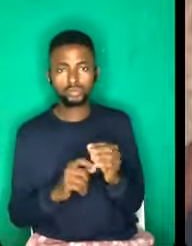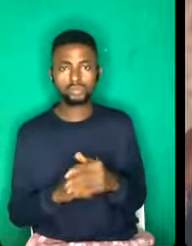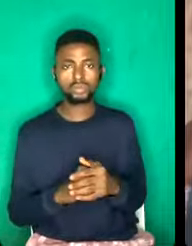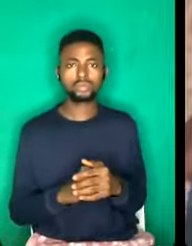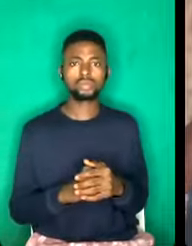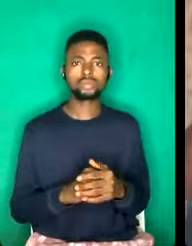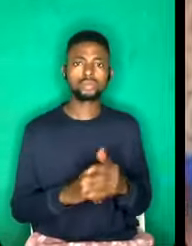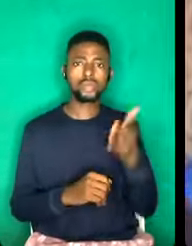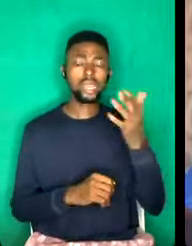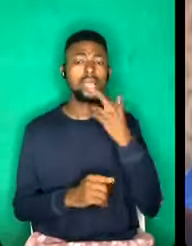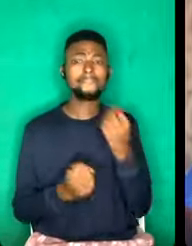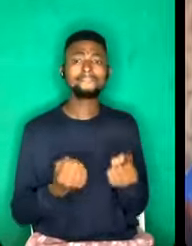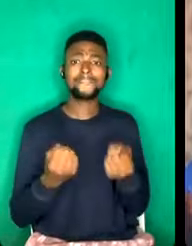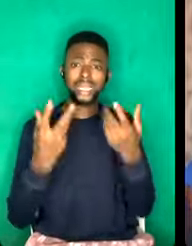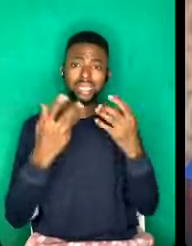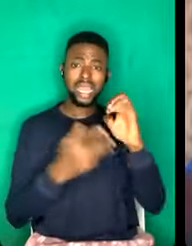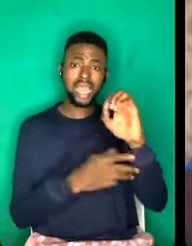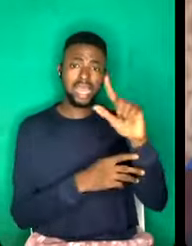has.